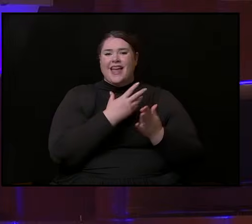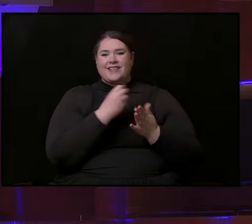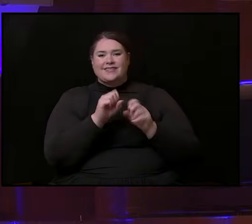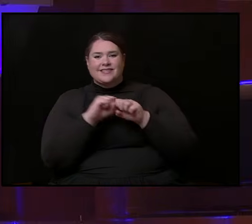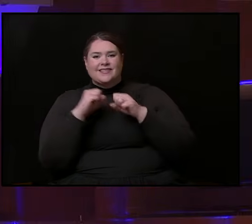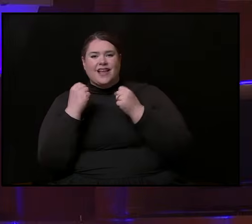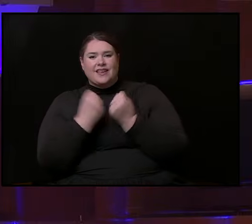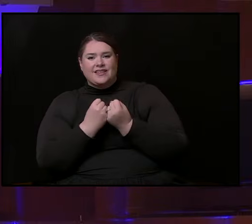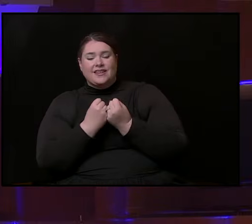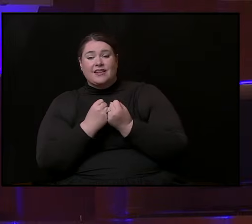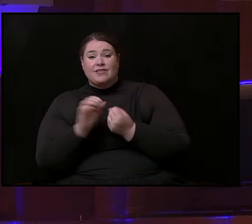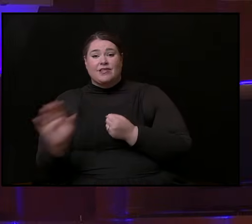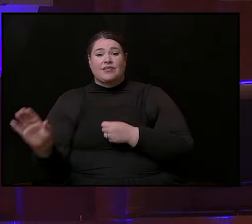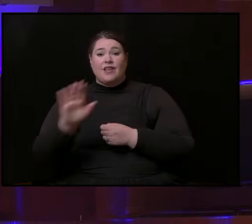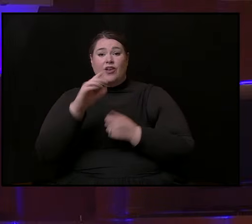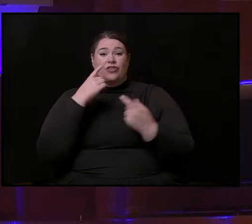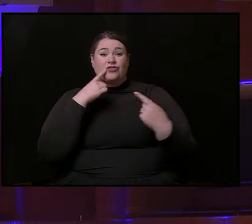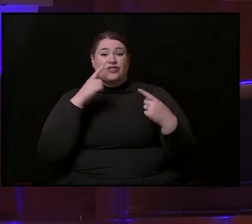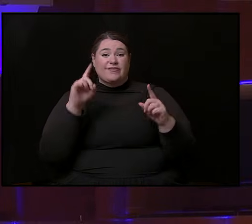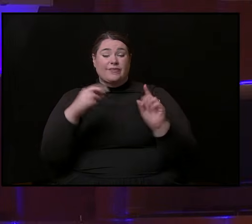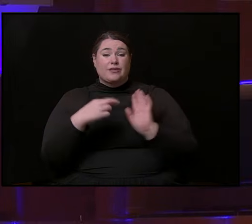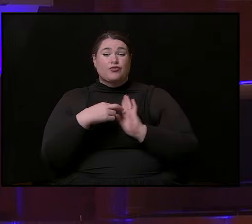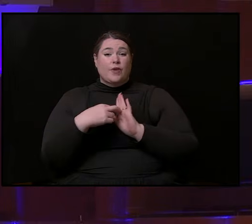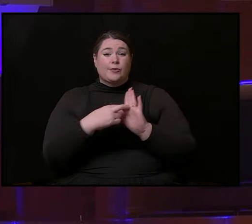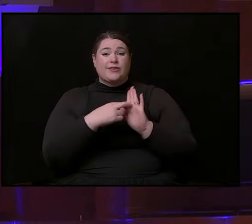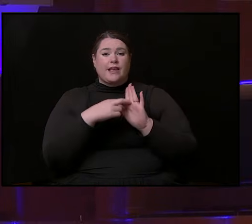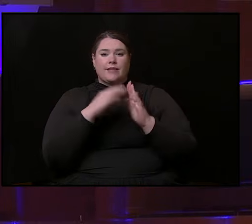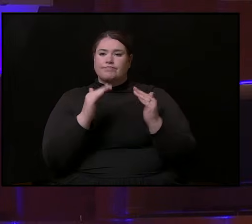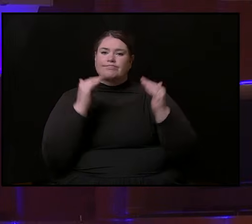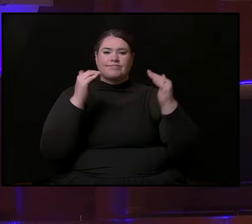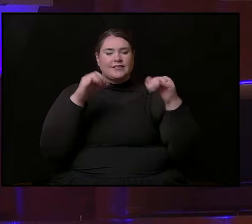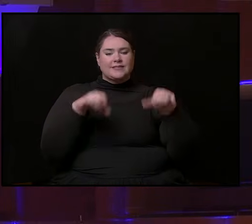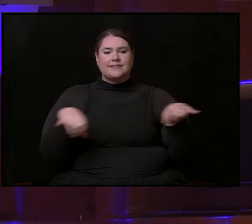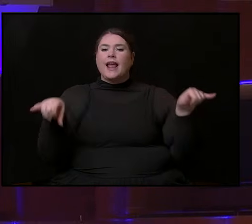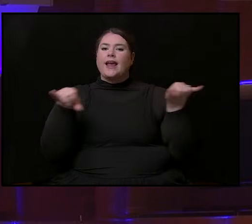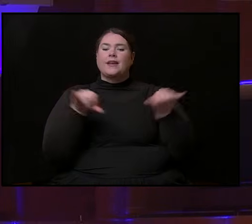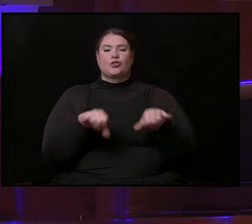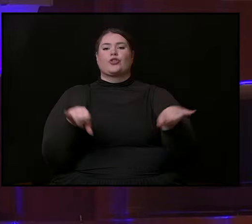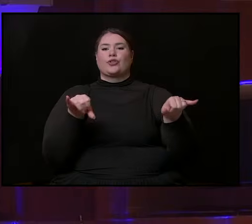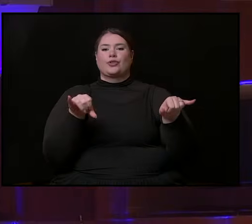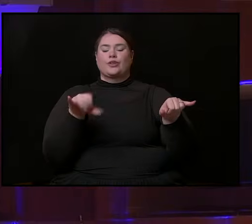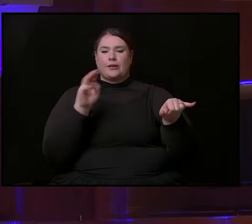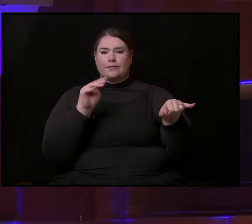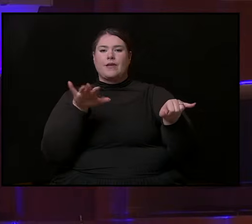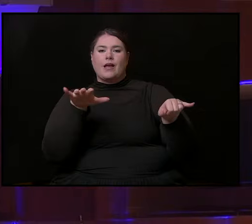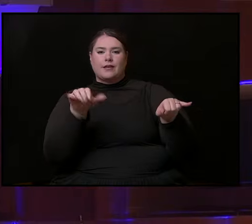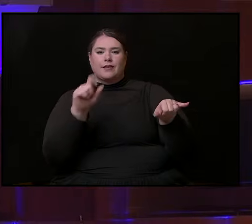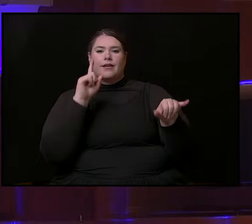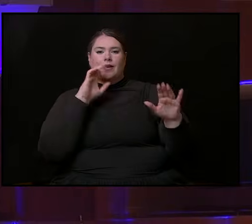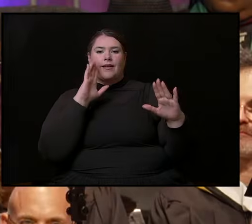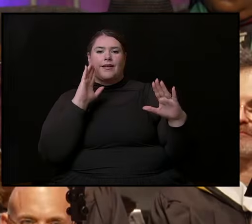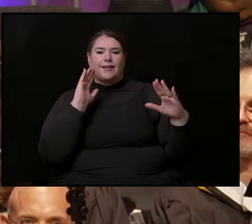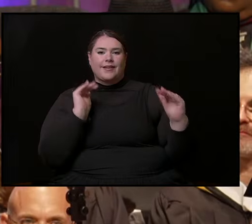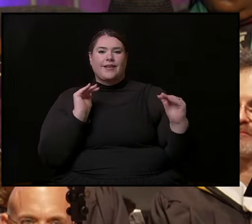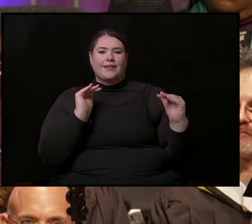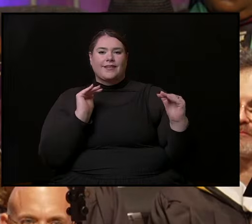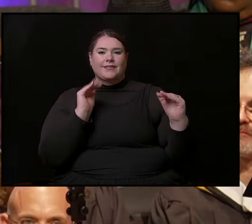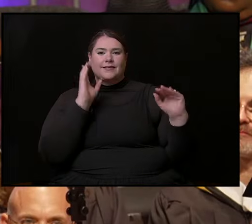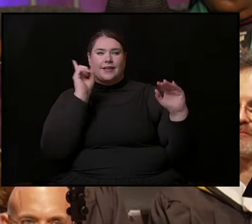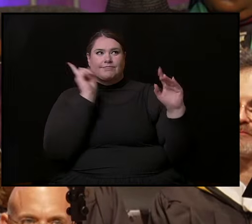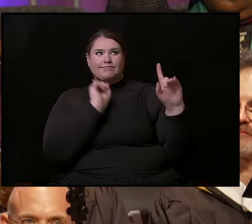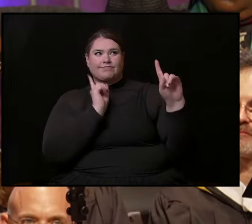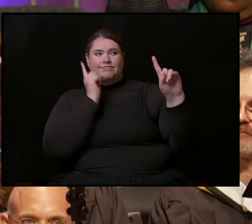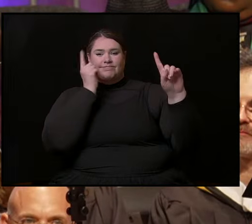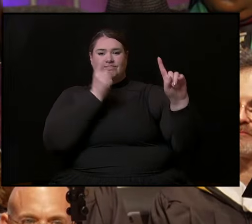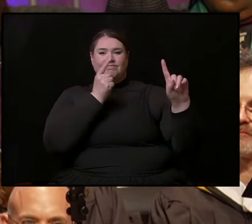and whose achievements represent the standard of excellence to what Maryland Institute College of Art